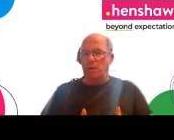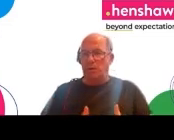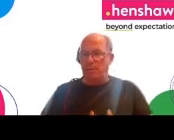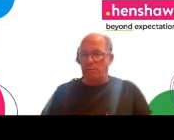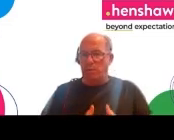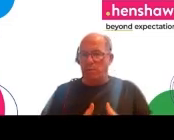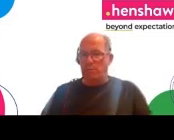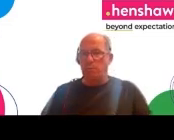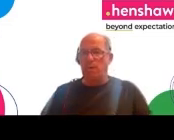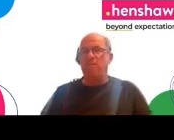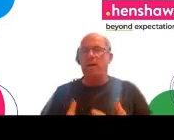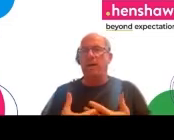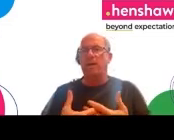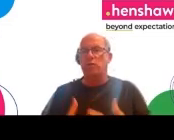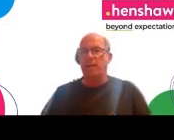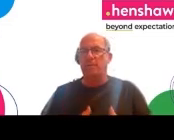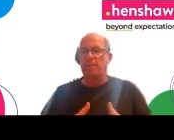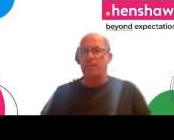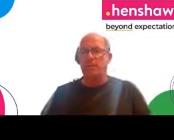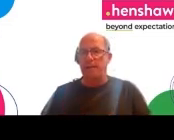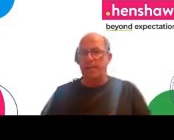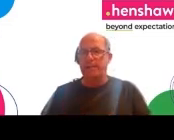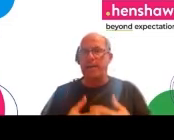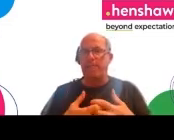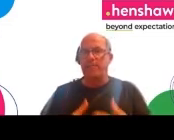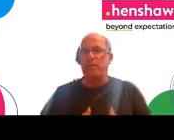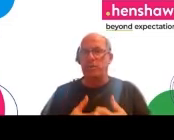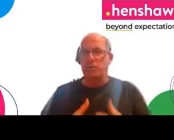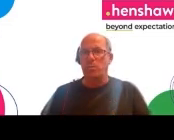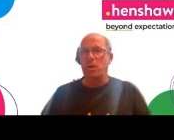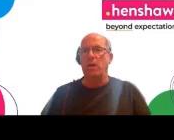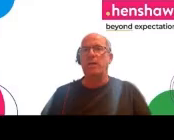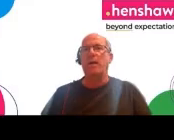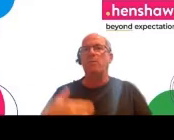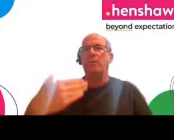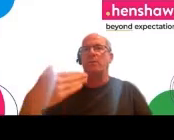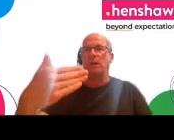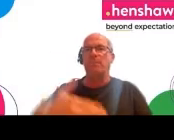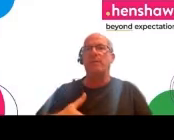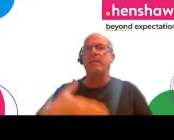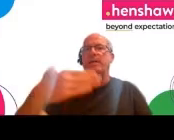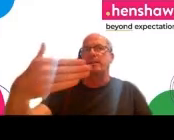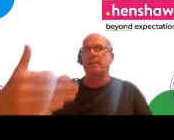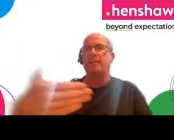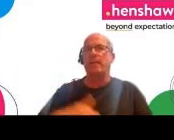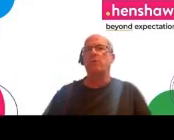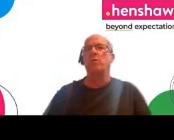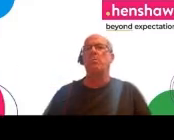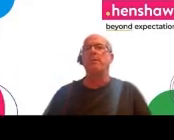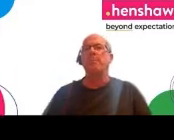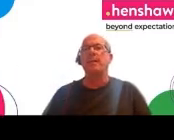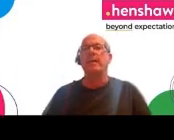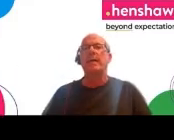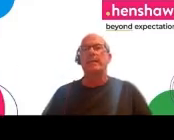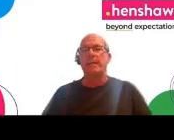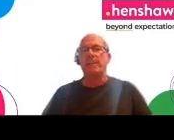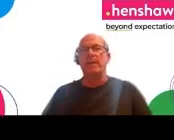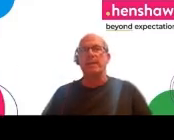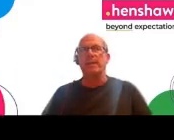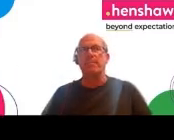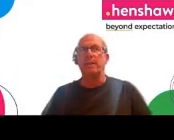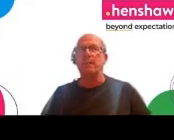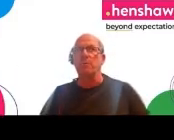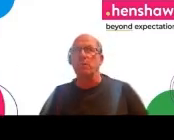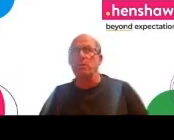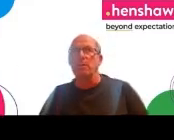It's what most people are comfortable with. I'll try them with this. If this doesn't work, I will. My next step would normally be the